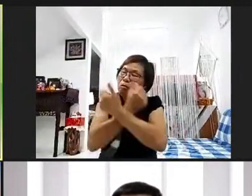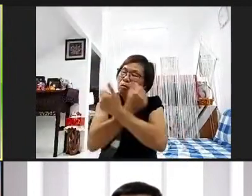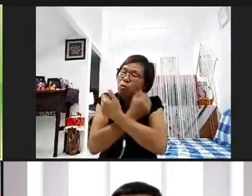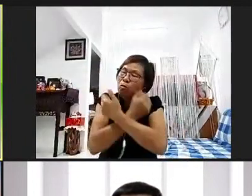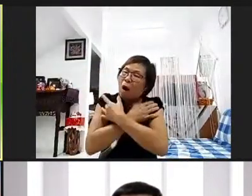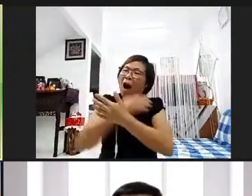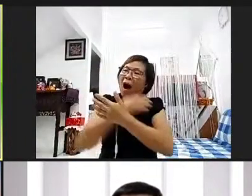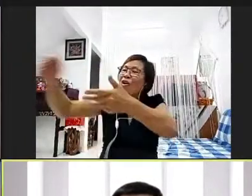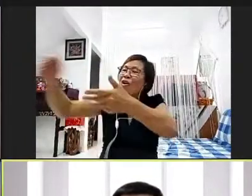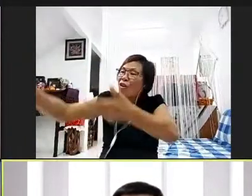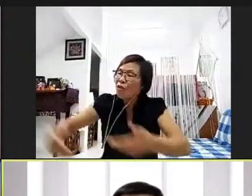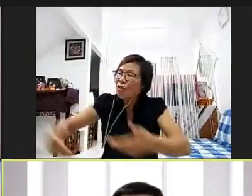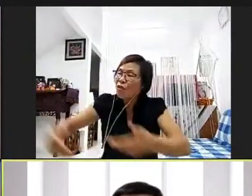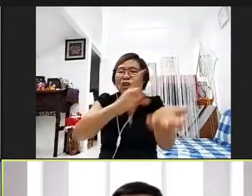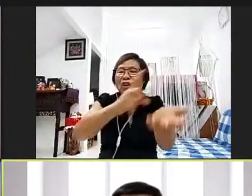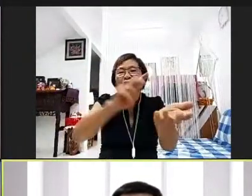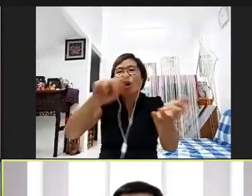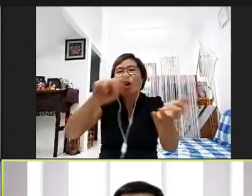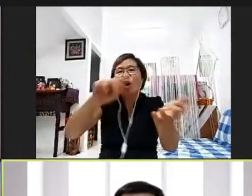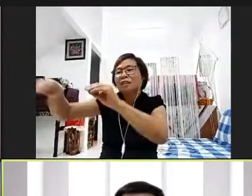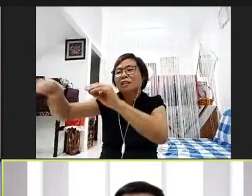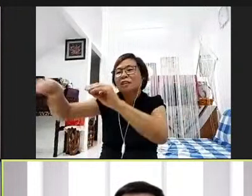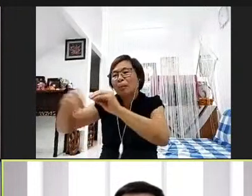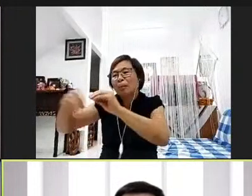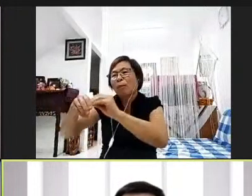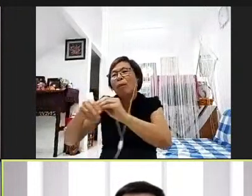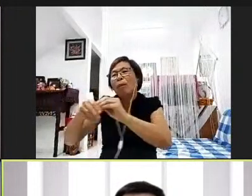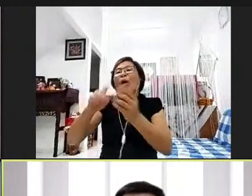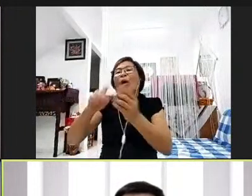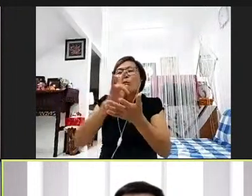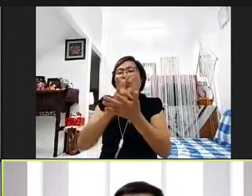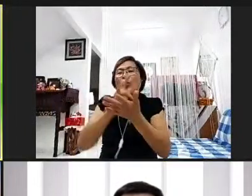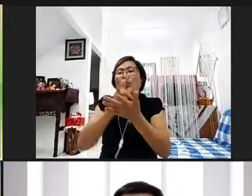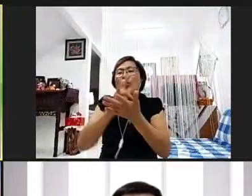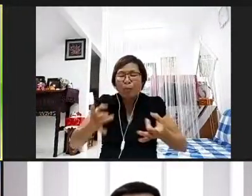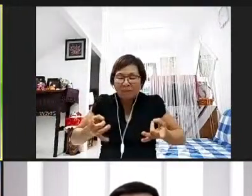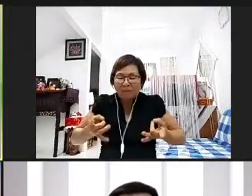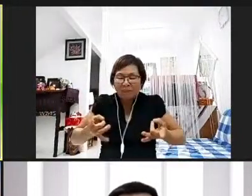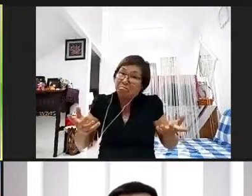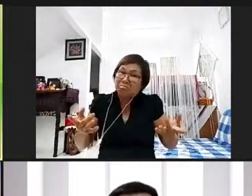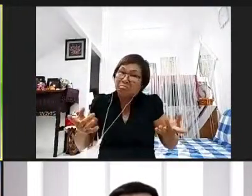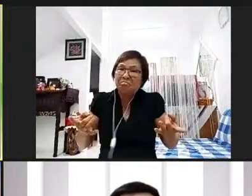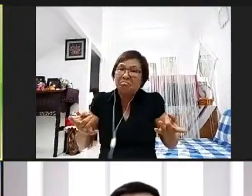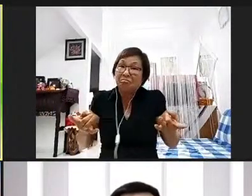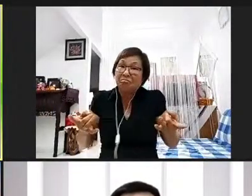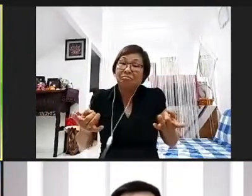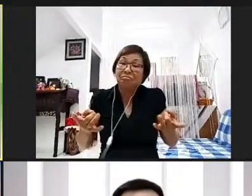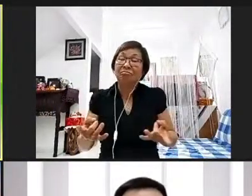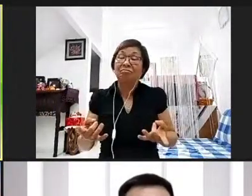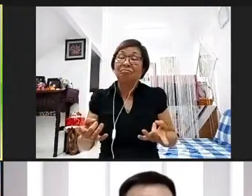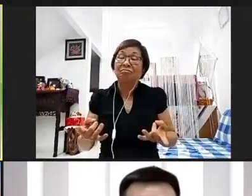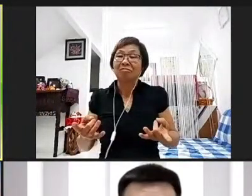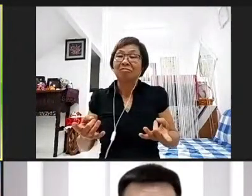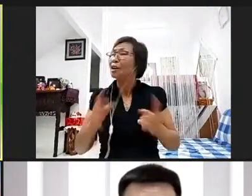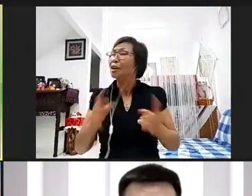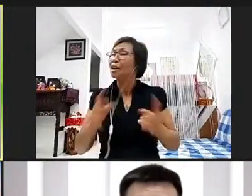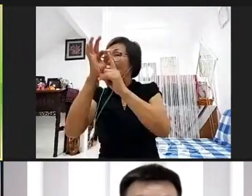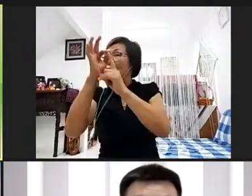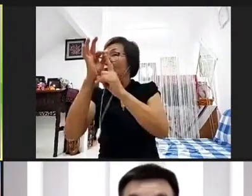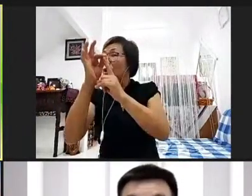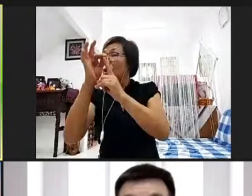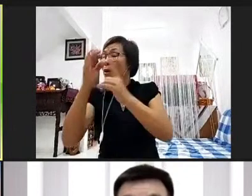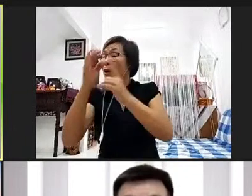perhaps to add on from our Buddhist meditative perspective. Is there any specific